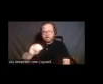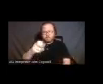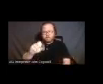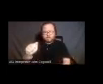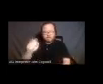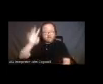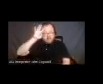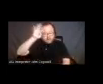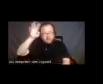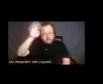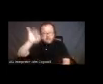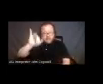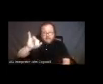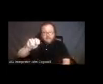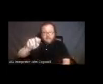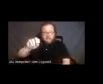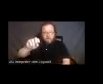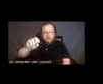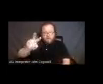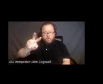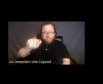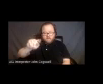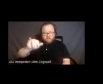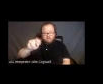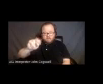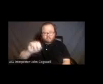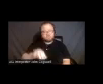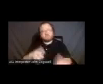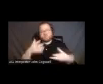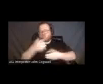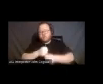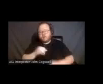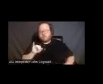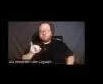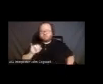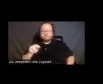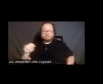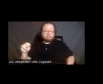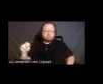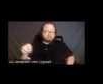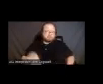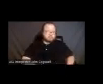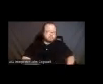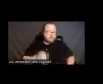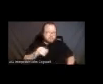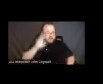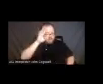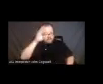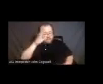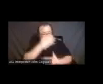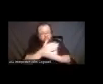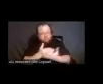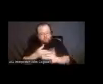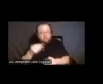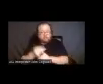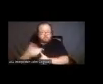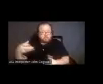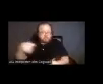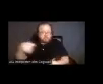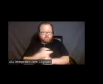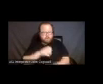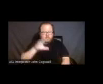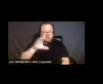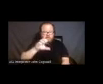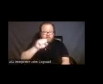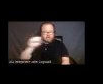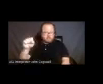innovation, or we call it IN for short. The innovation component is funded using dollars out of the CSS